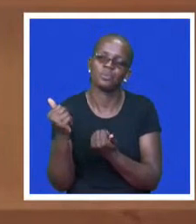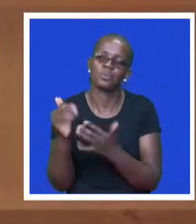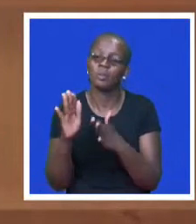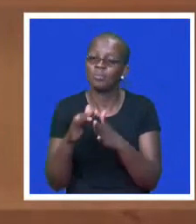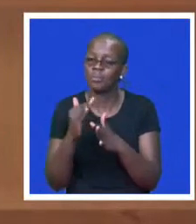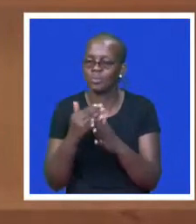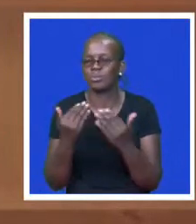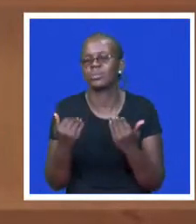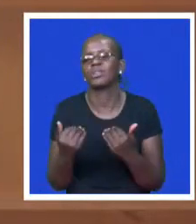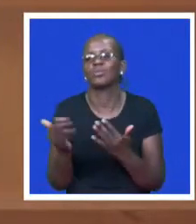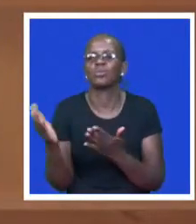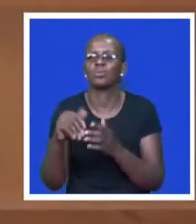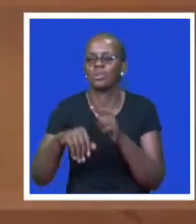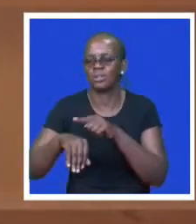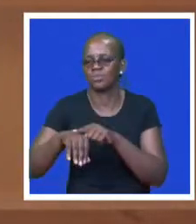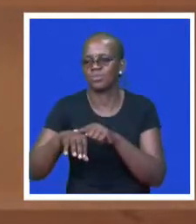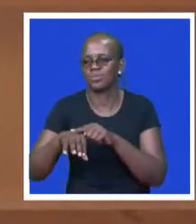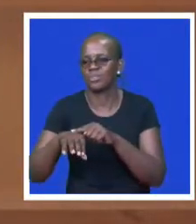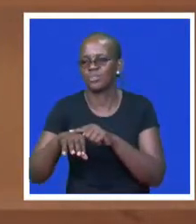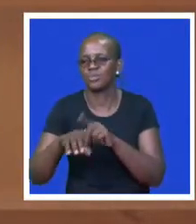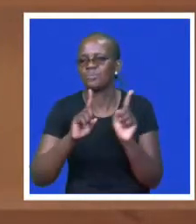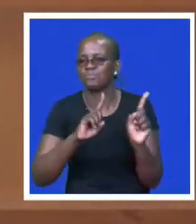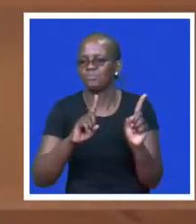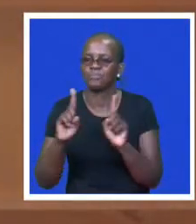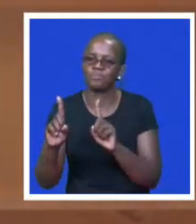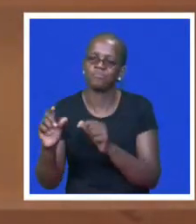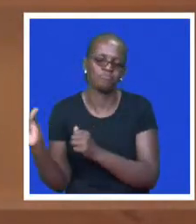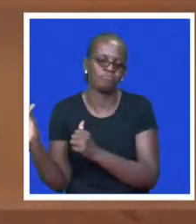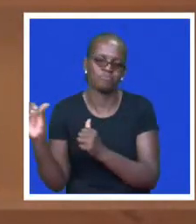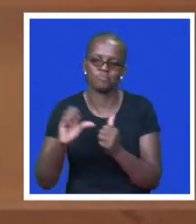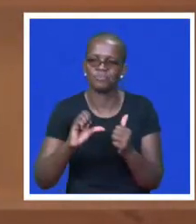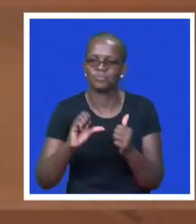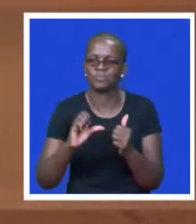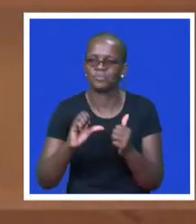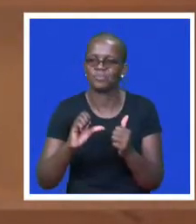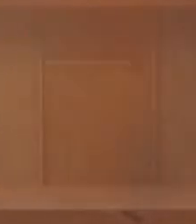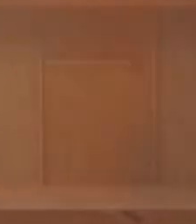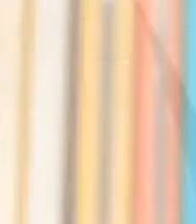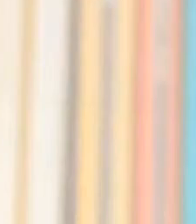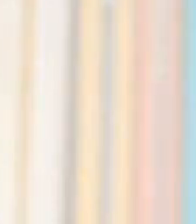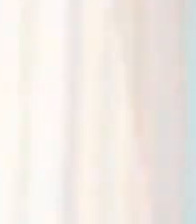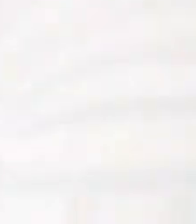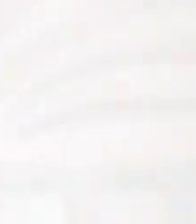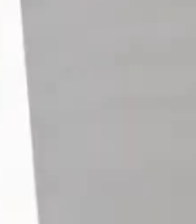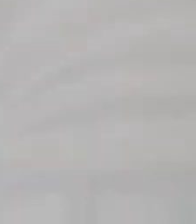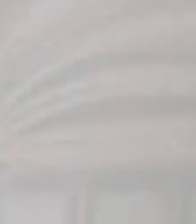your Siswati lesson with Ngobile Gwebu. We'll be right back after this.